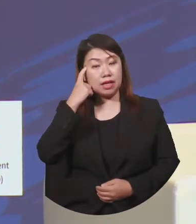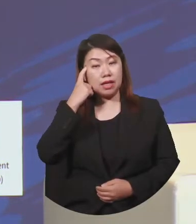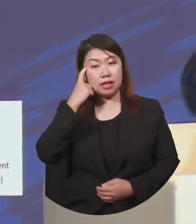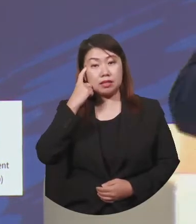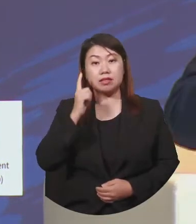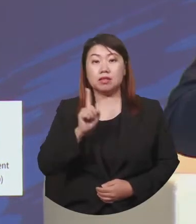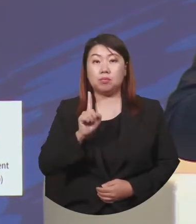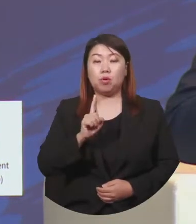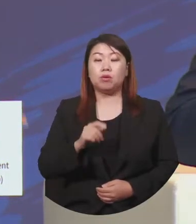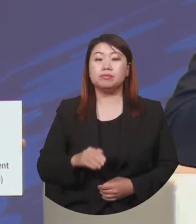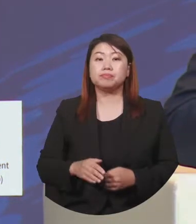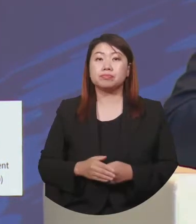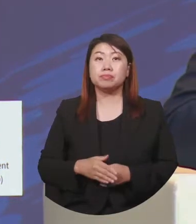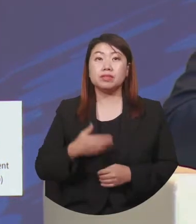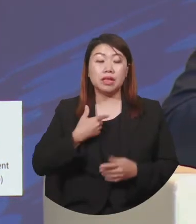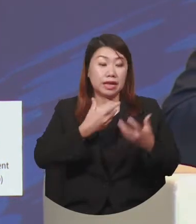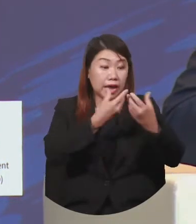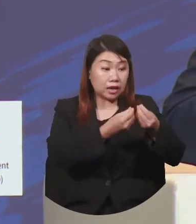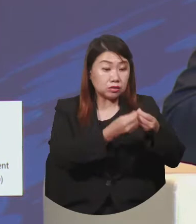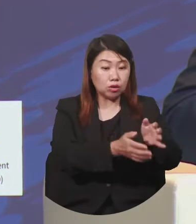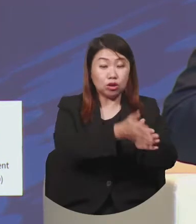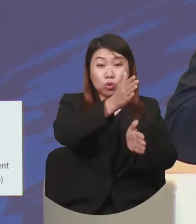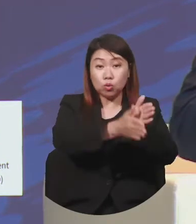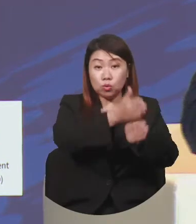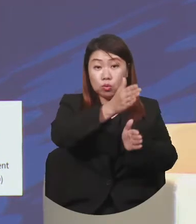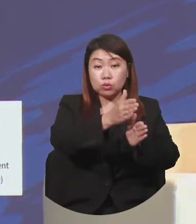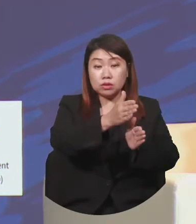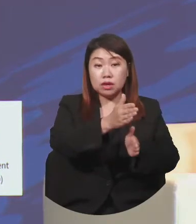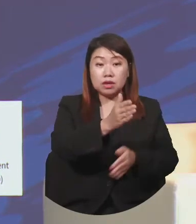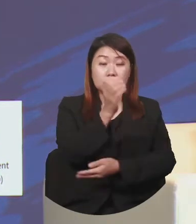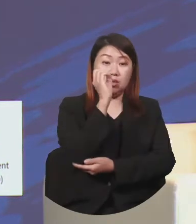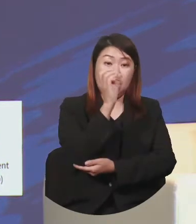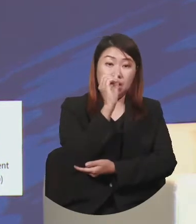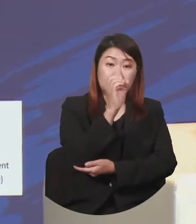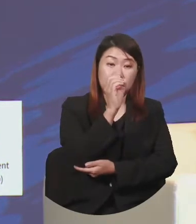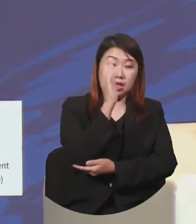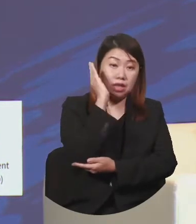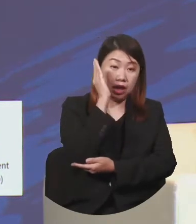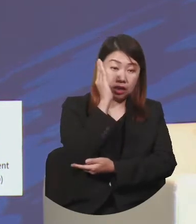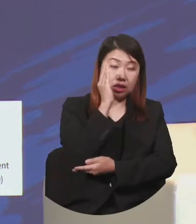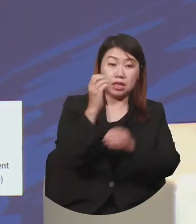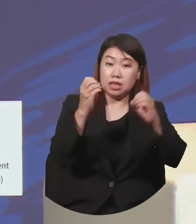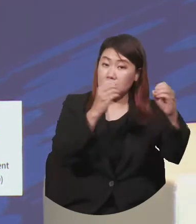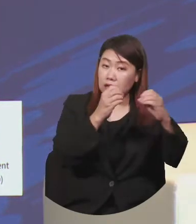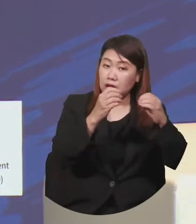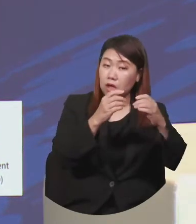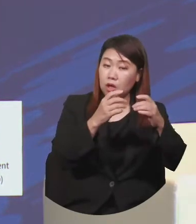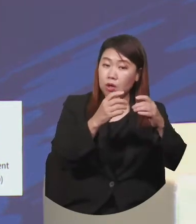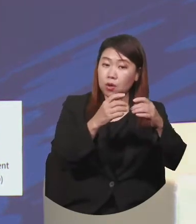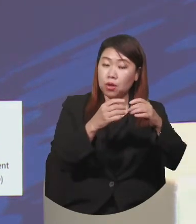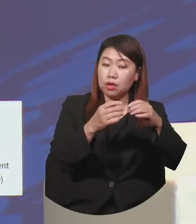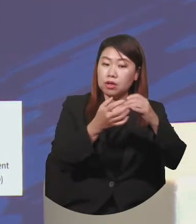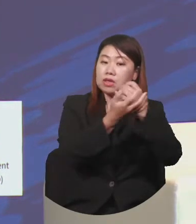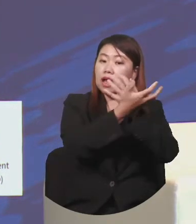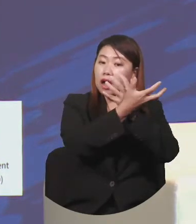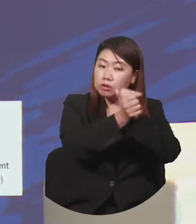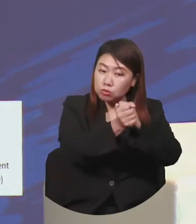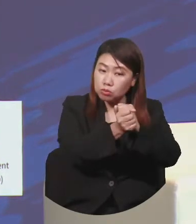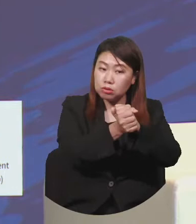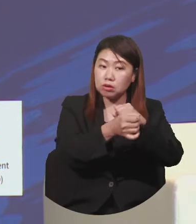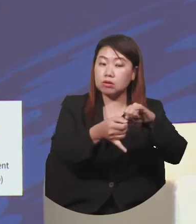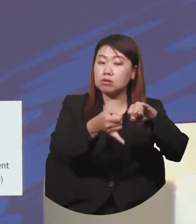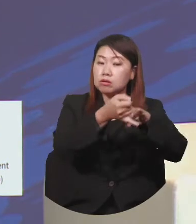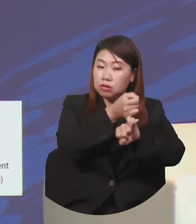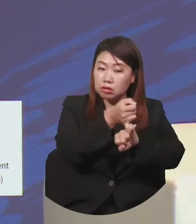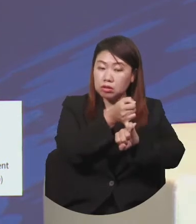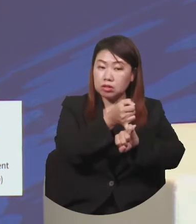we talk, we sign agreements, we make lofty promises of how we're going to work together. But at the